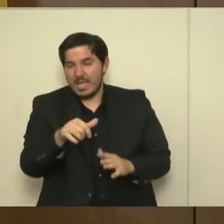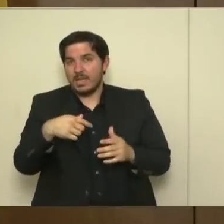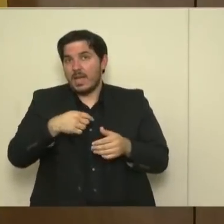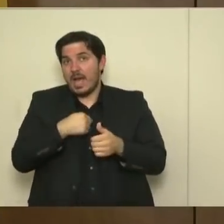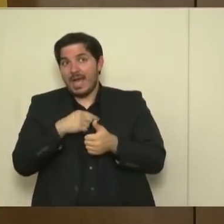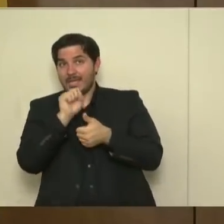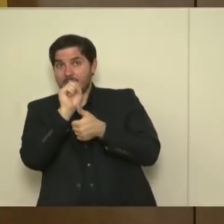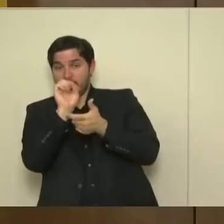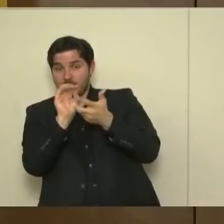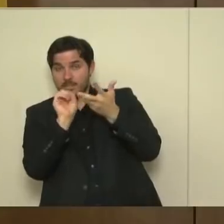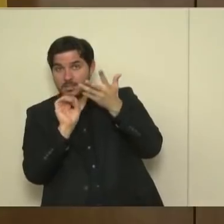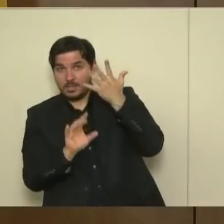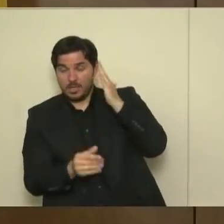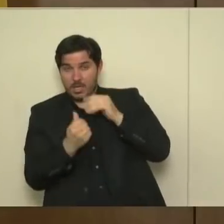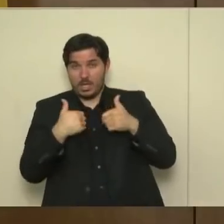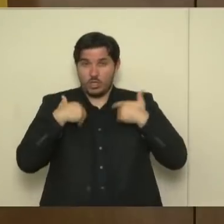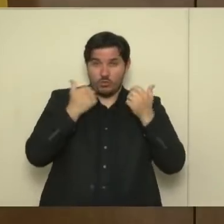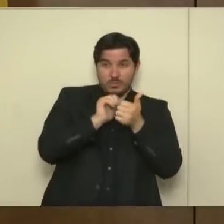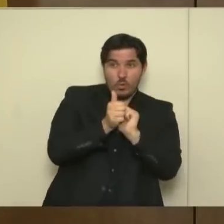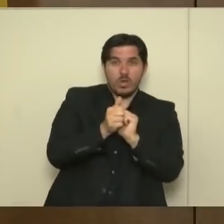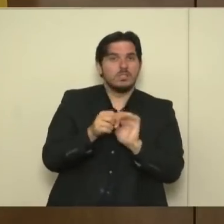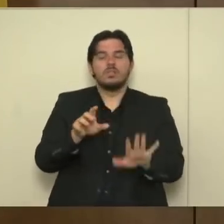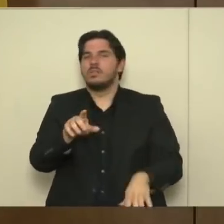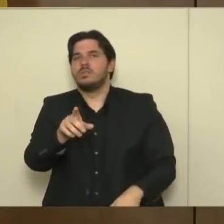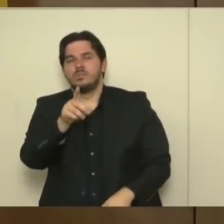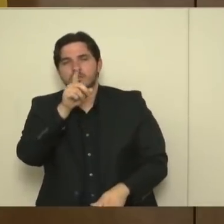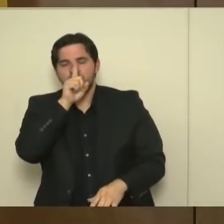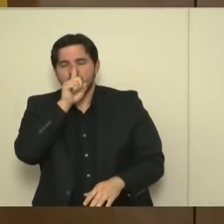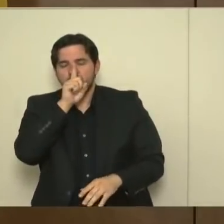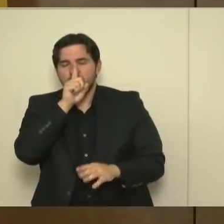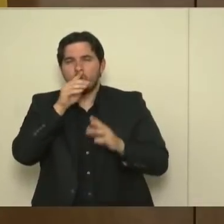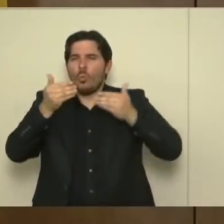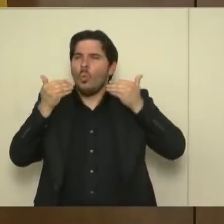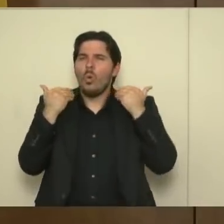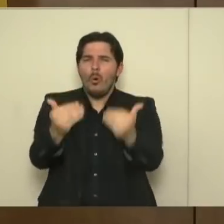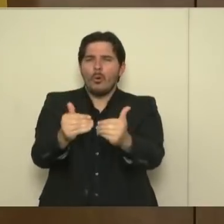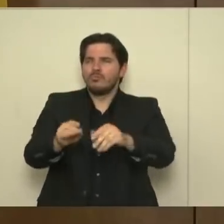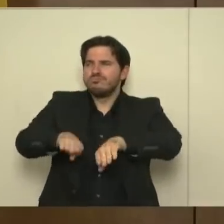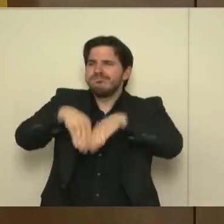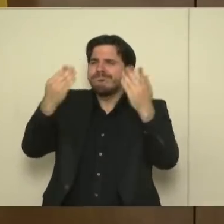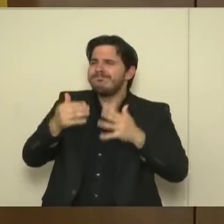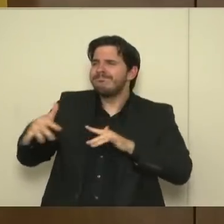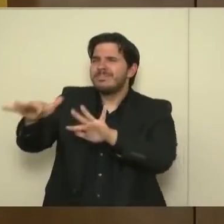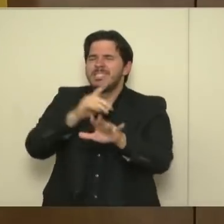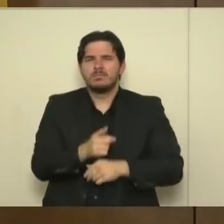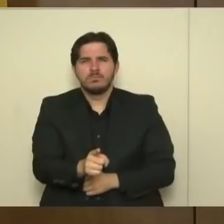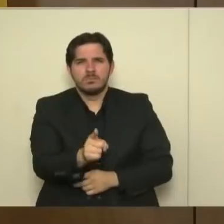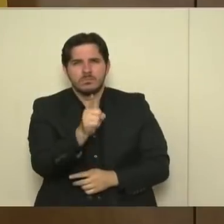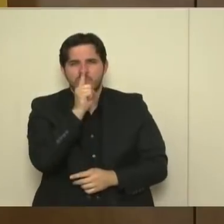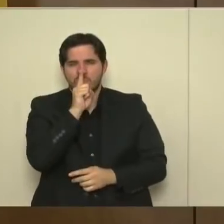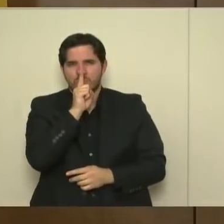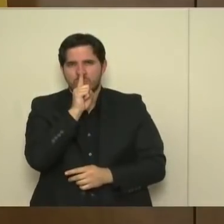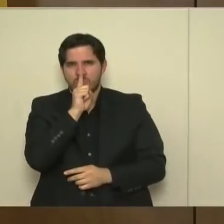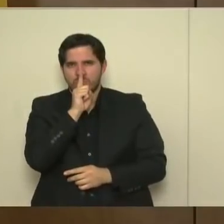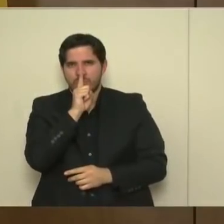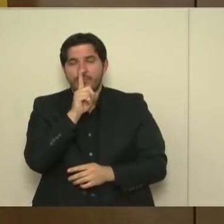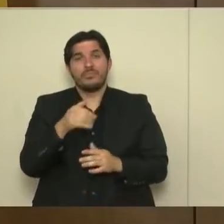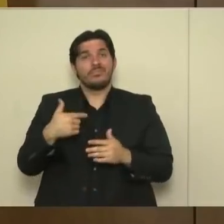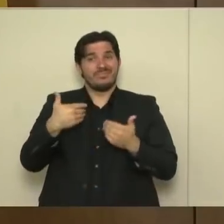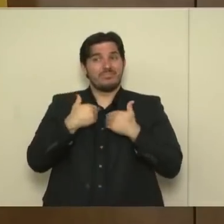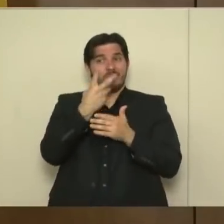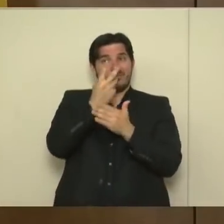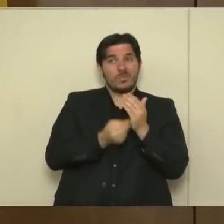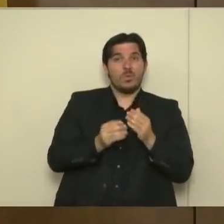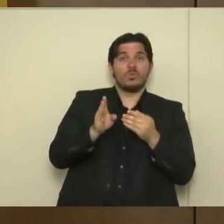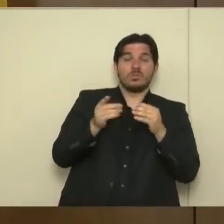invitations for anyone to be doing anything differently. And even when we ease restrictions, and we have in both the